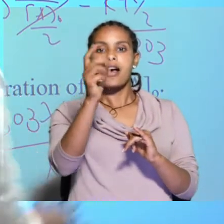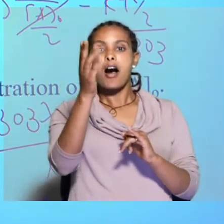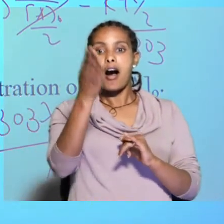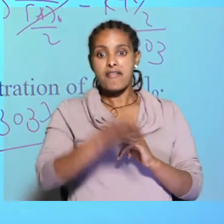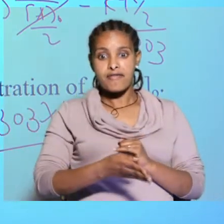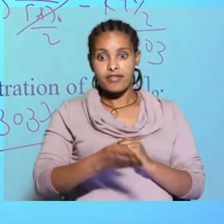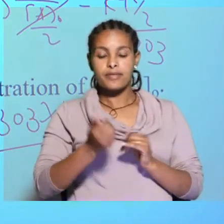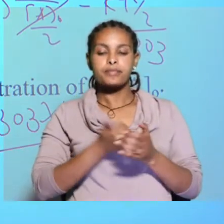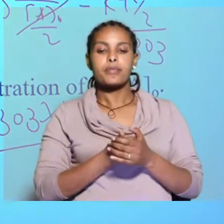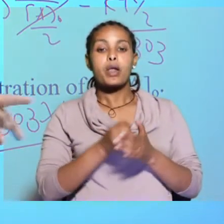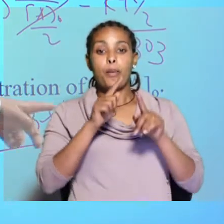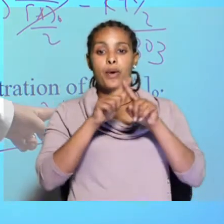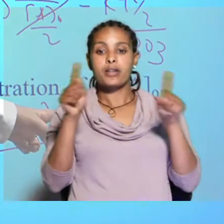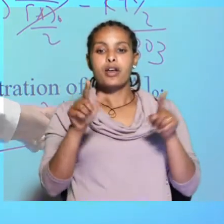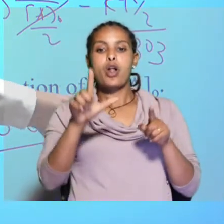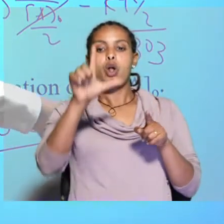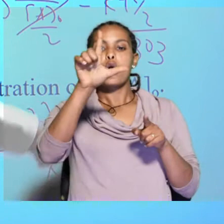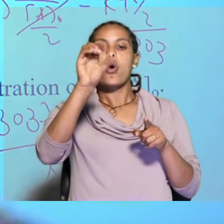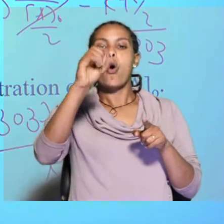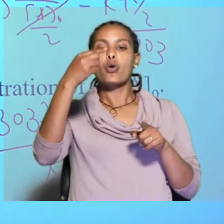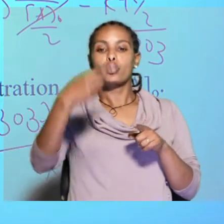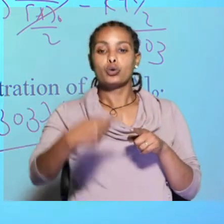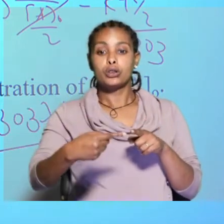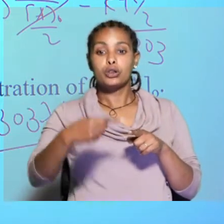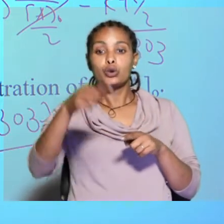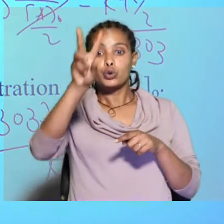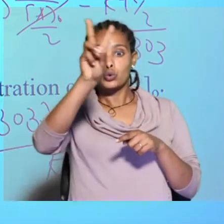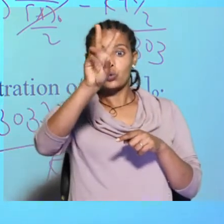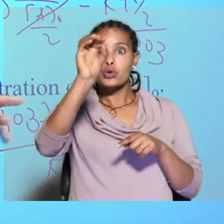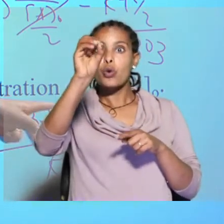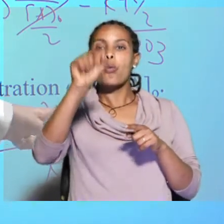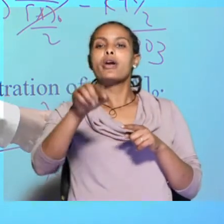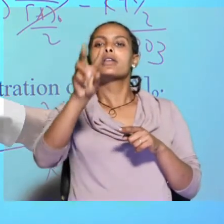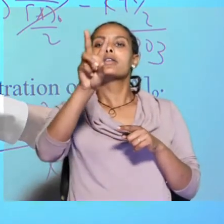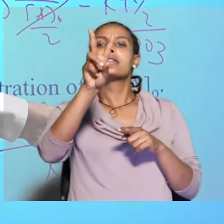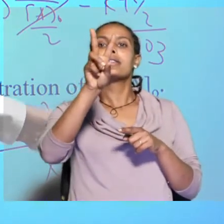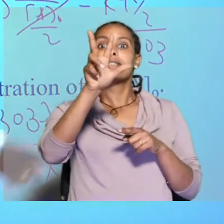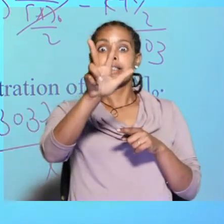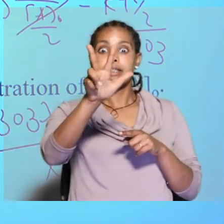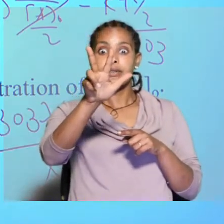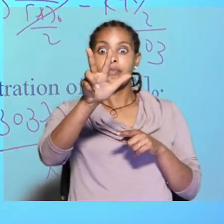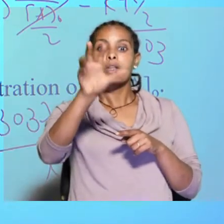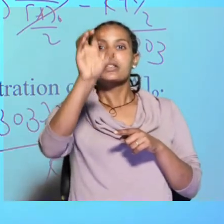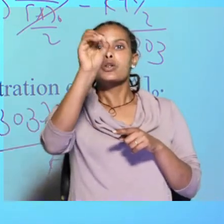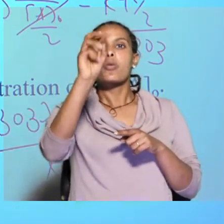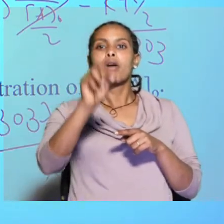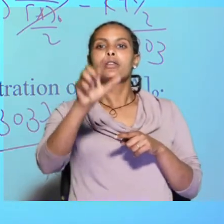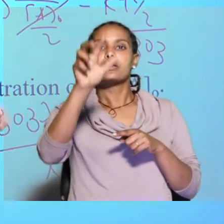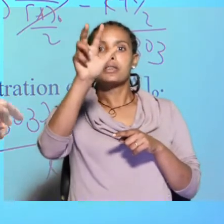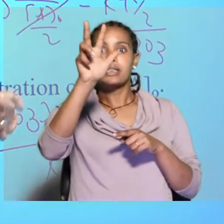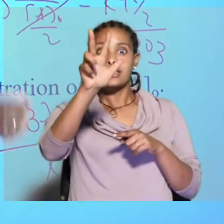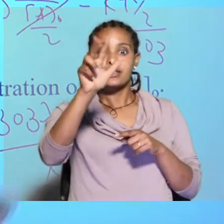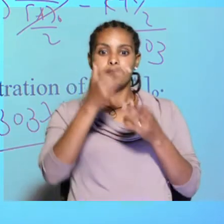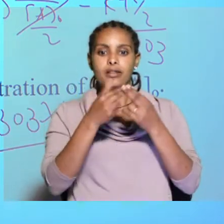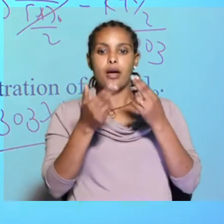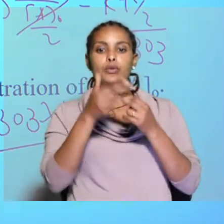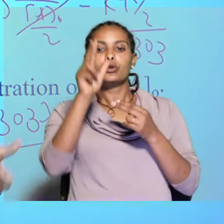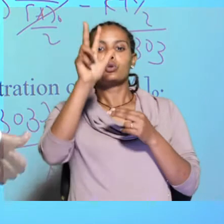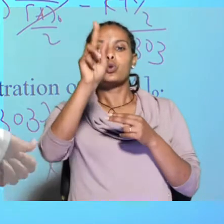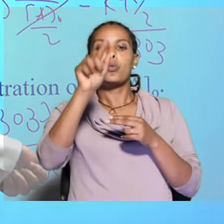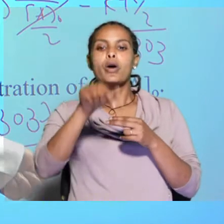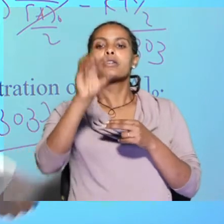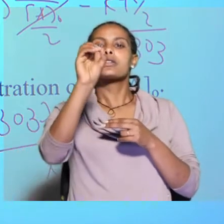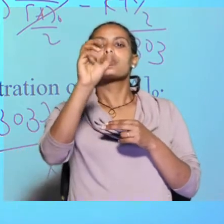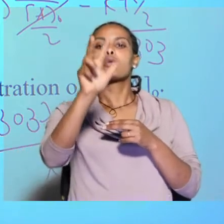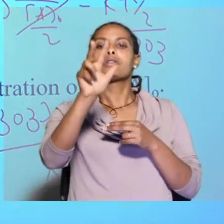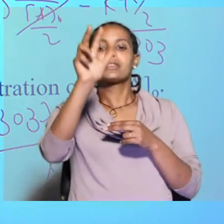half. But log 2 is 0.3. 0.3 times 2.303